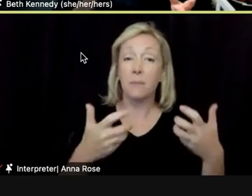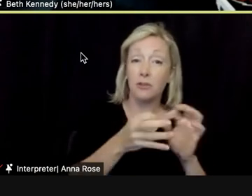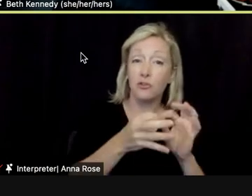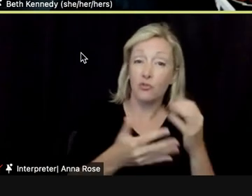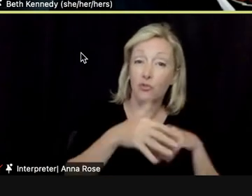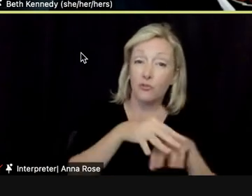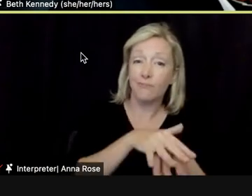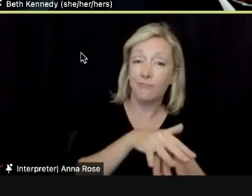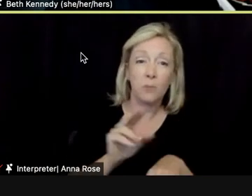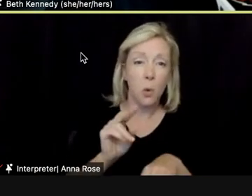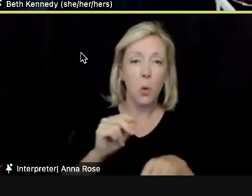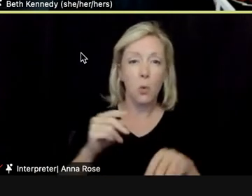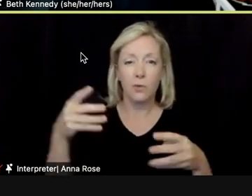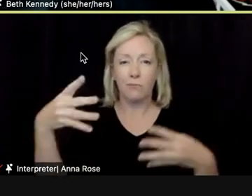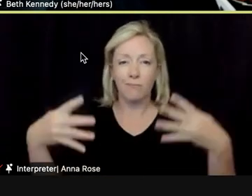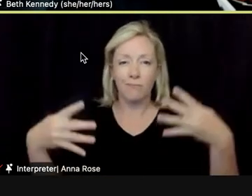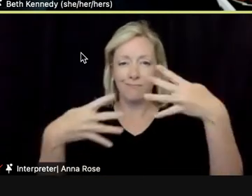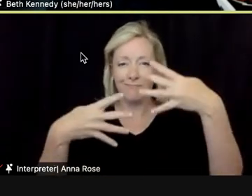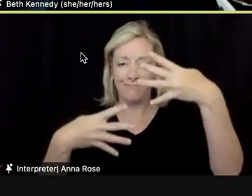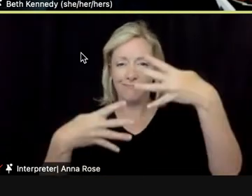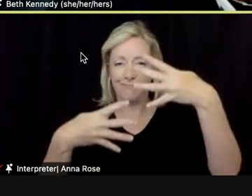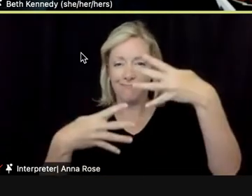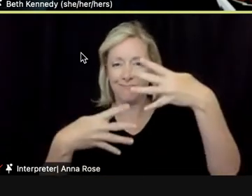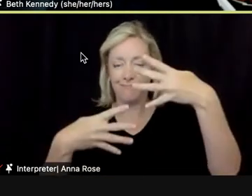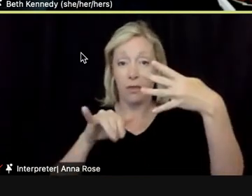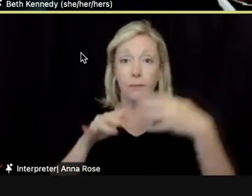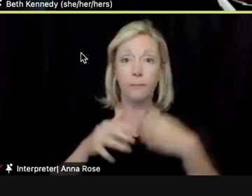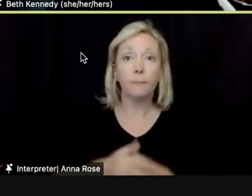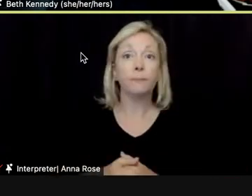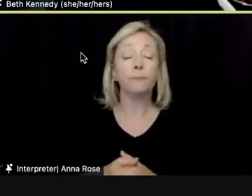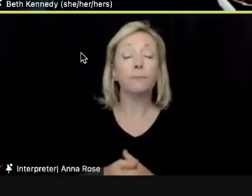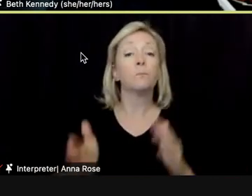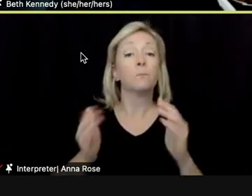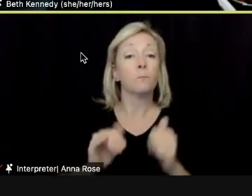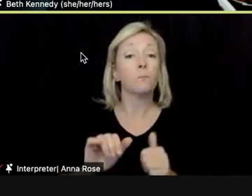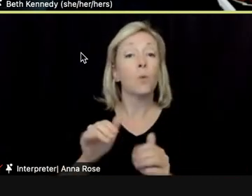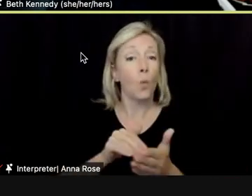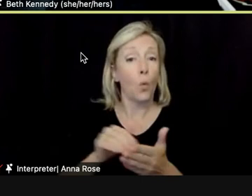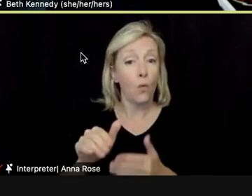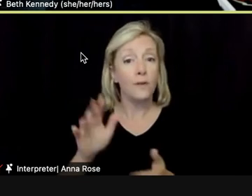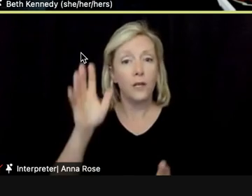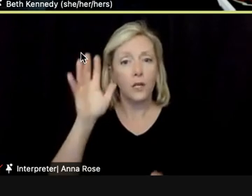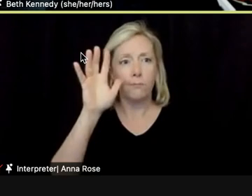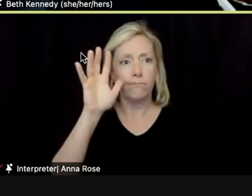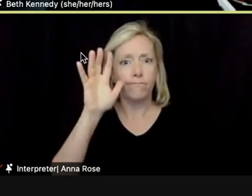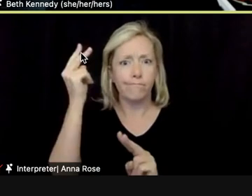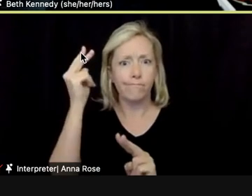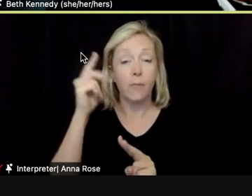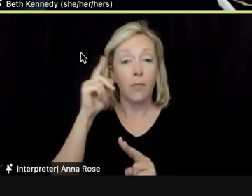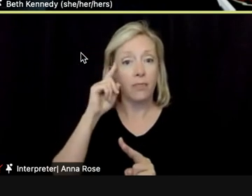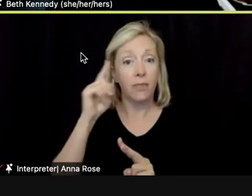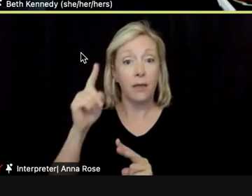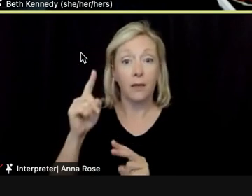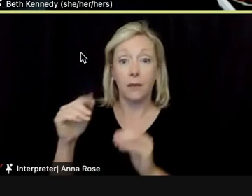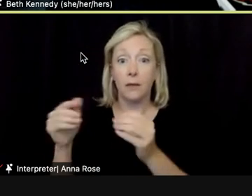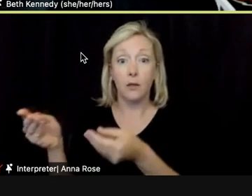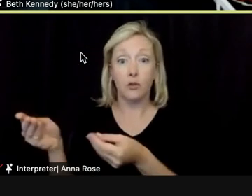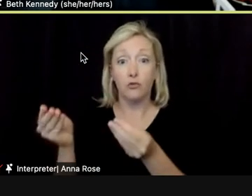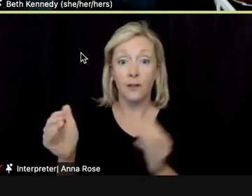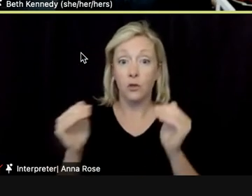in the middle. So interpreters, I've already talked about that. An intervener is not an